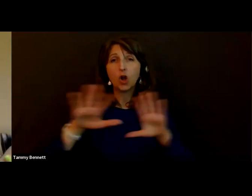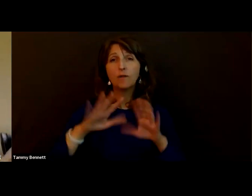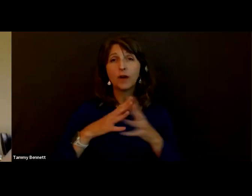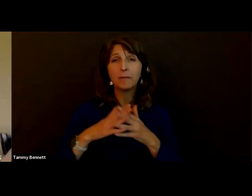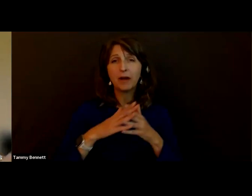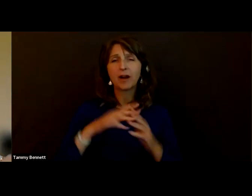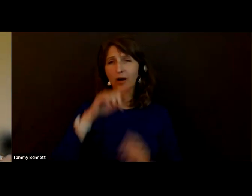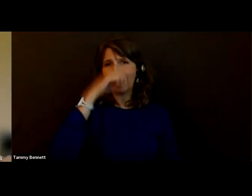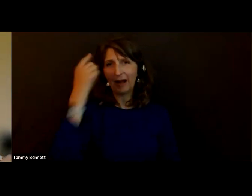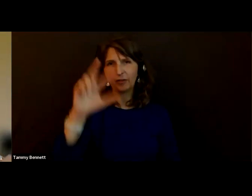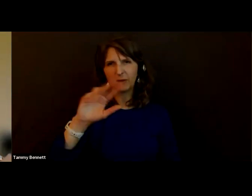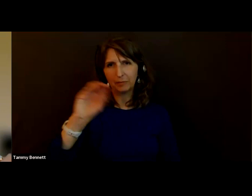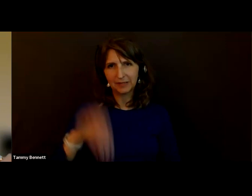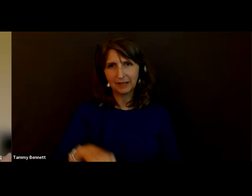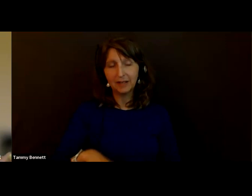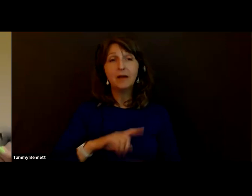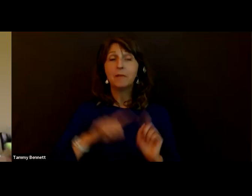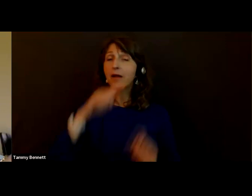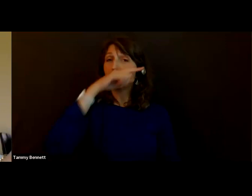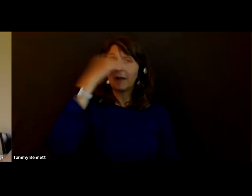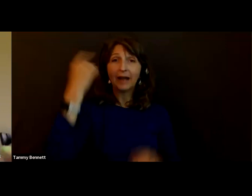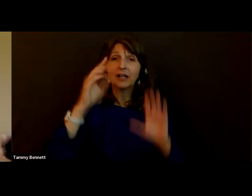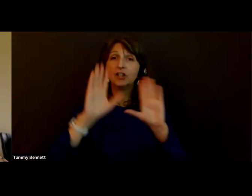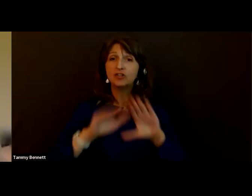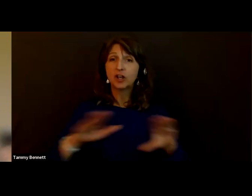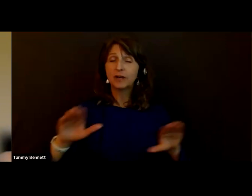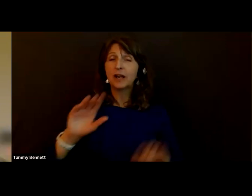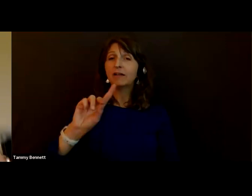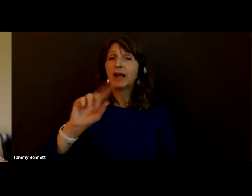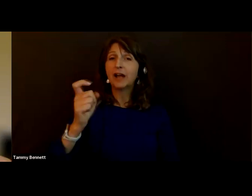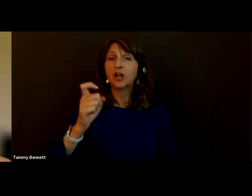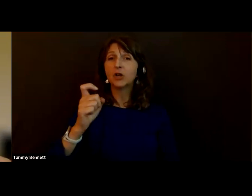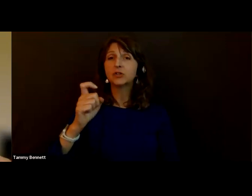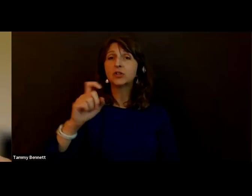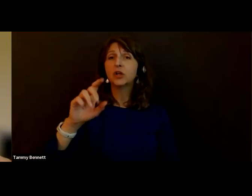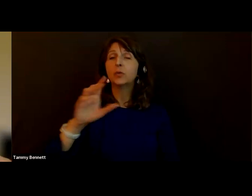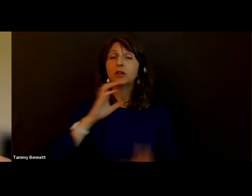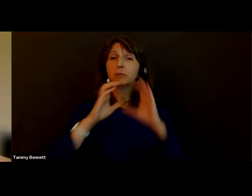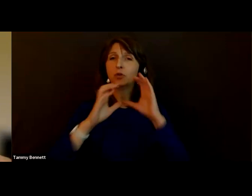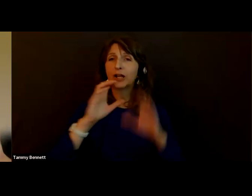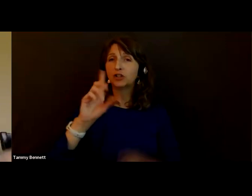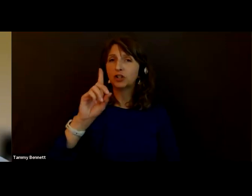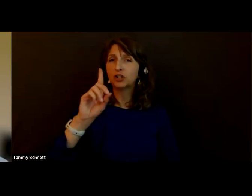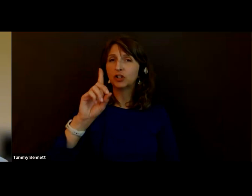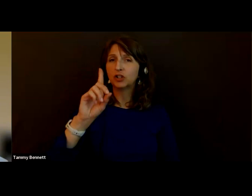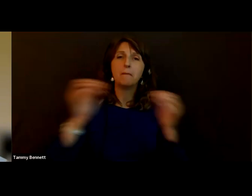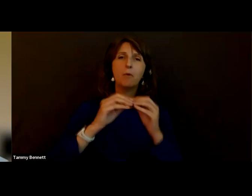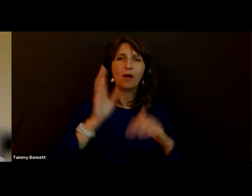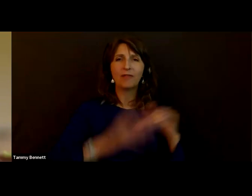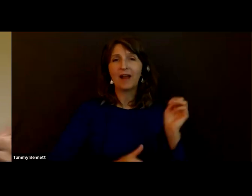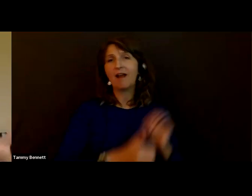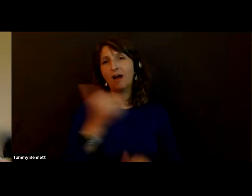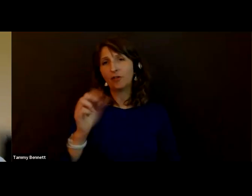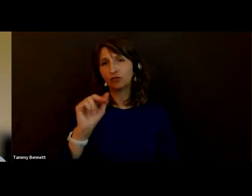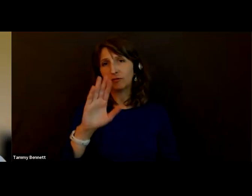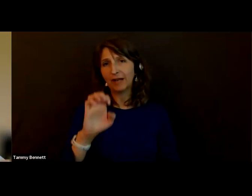children are the ones that are diagnosed with communication disorders at higher rates than any other race, but they're less likely to receive intervention based on that.